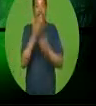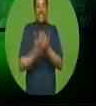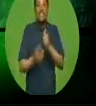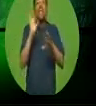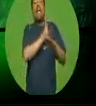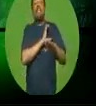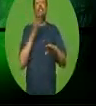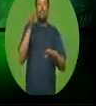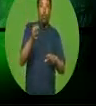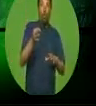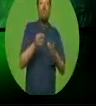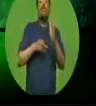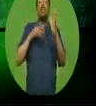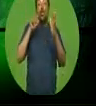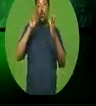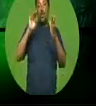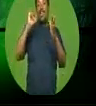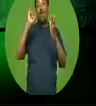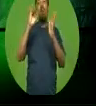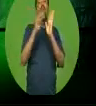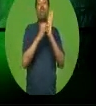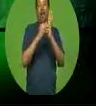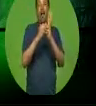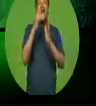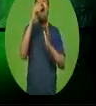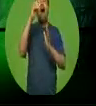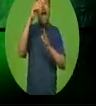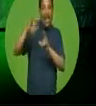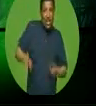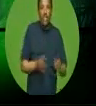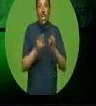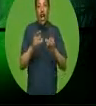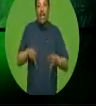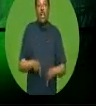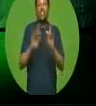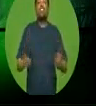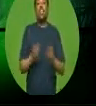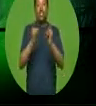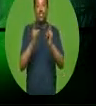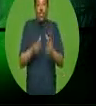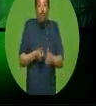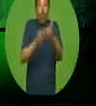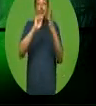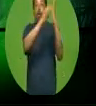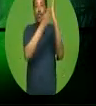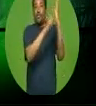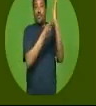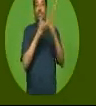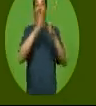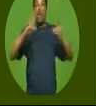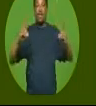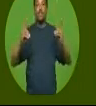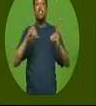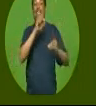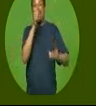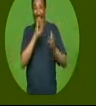of the Uni-Modal agricultural strategy. The following points define its characteristics.